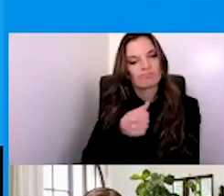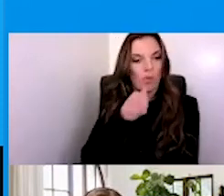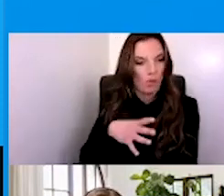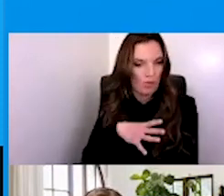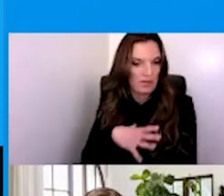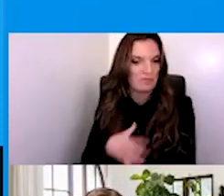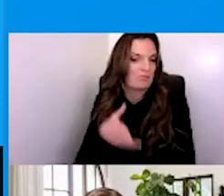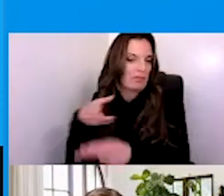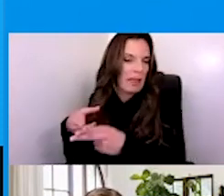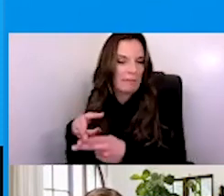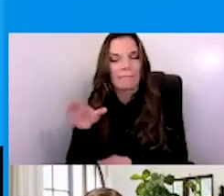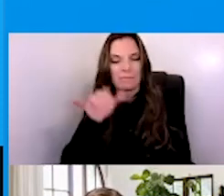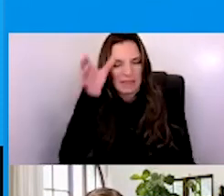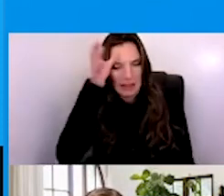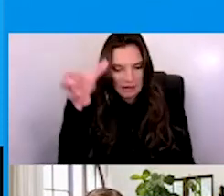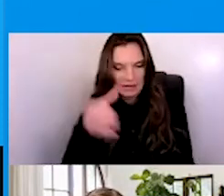of,